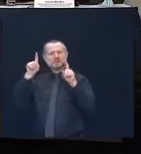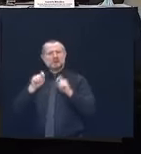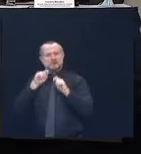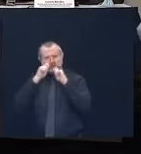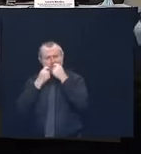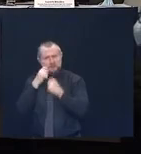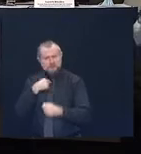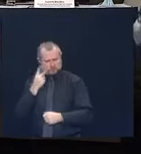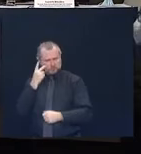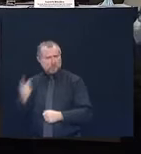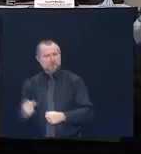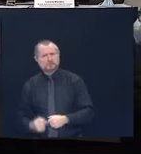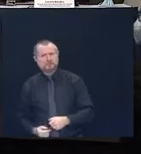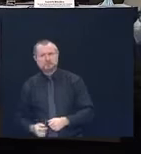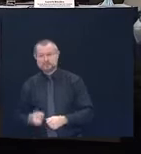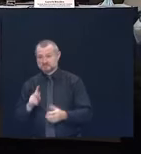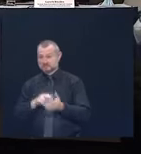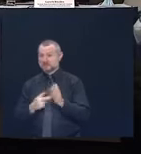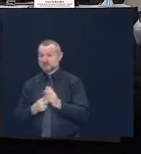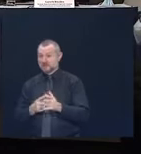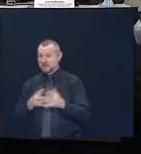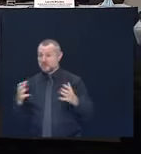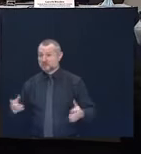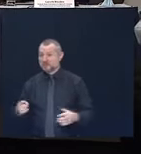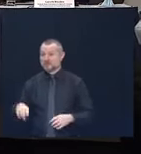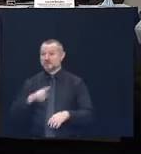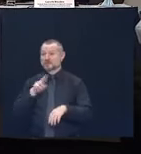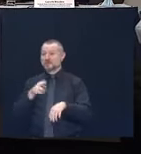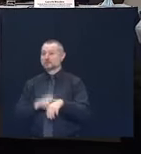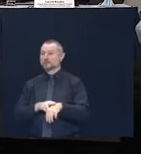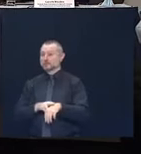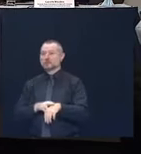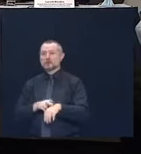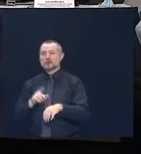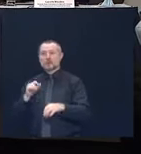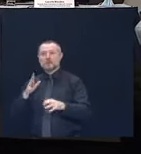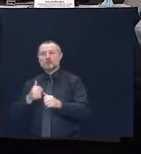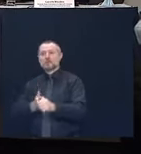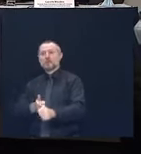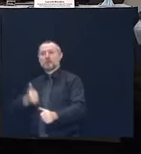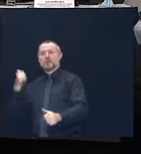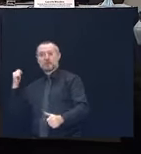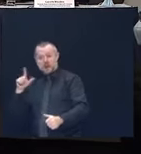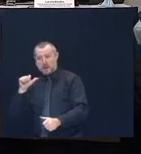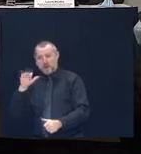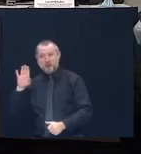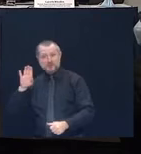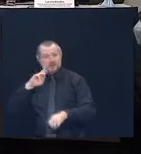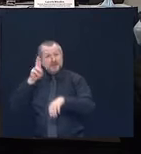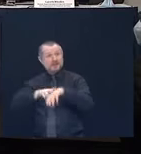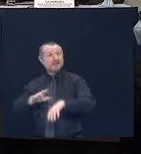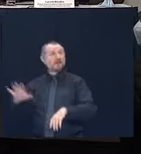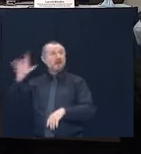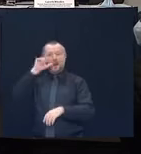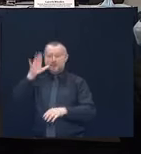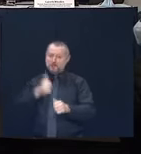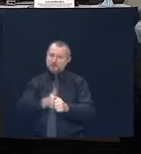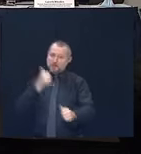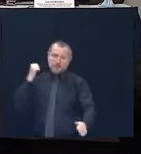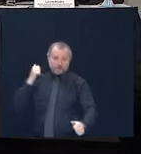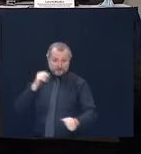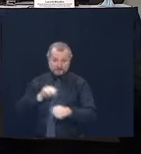had a big backup with the national labs. Are you seeing that same kind of backup, and is that having any effect on the data right